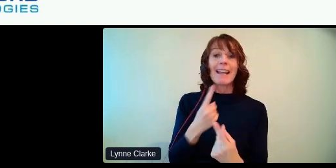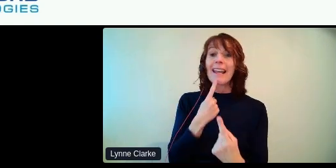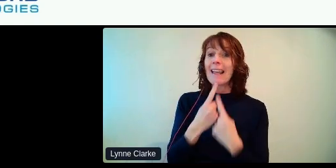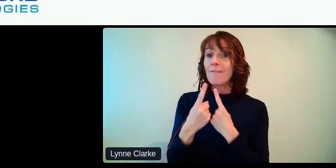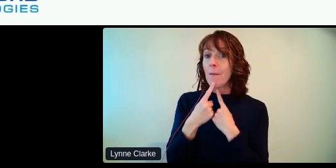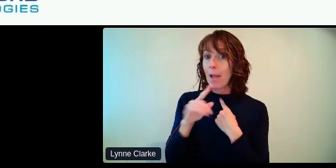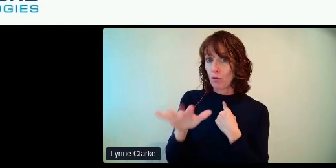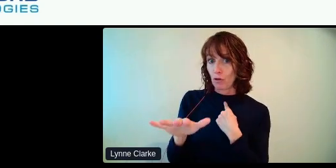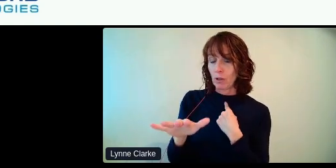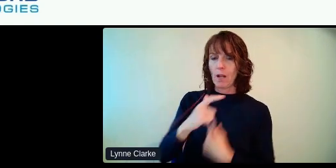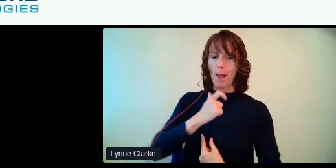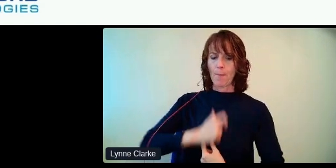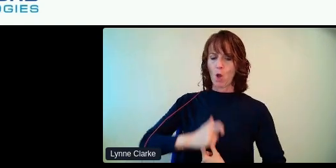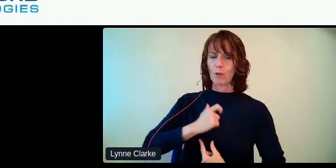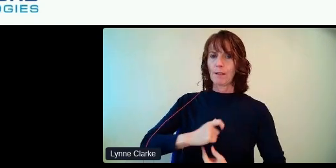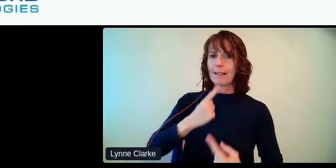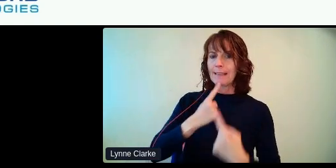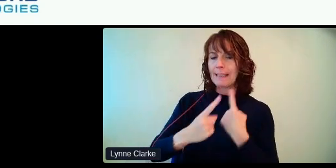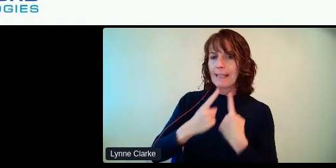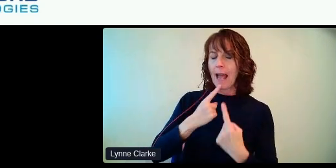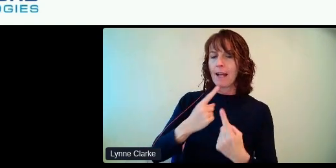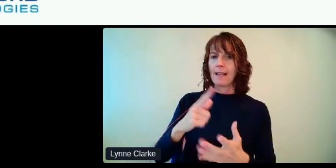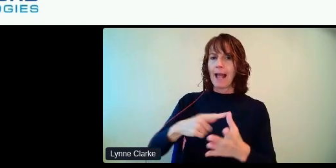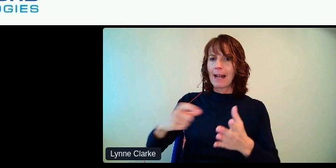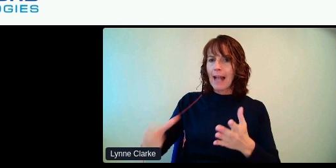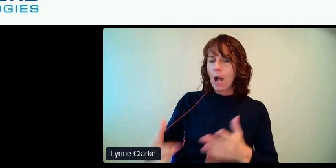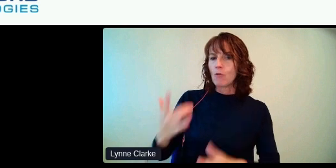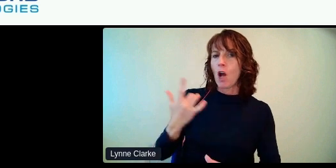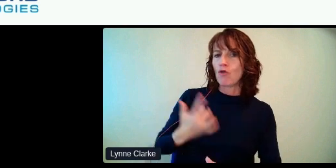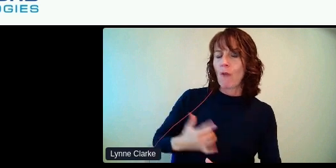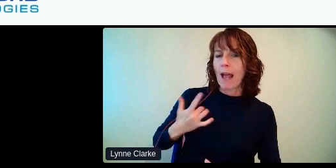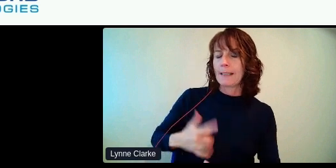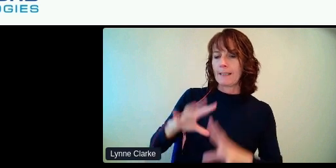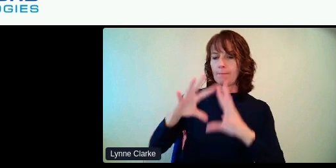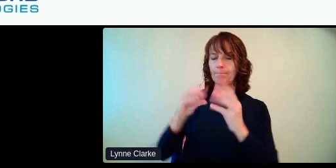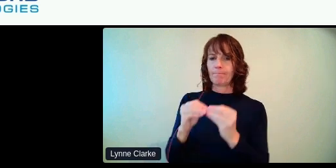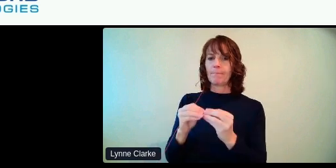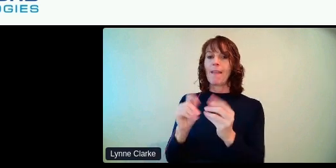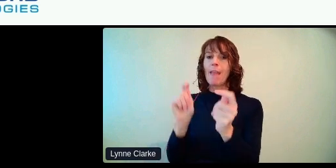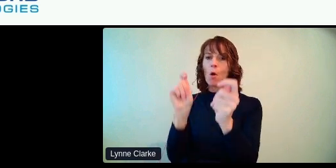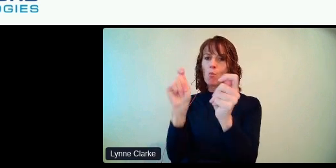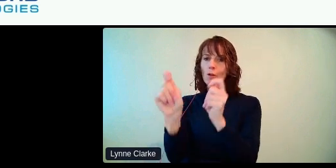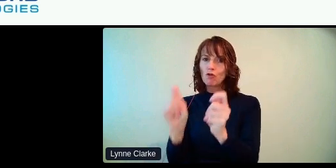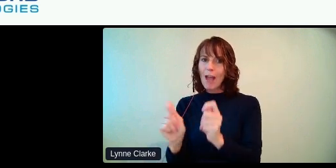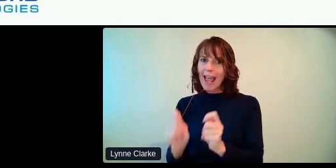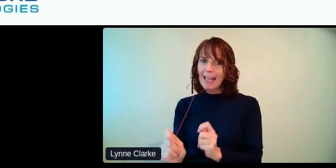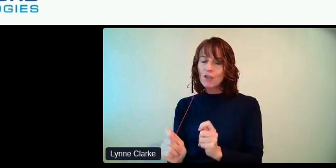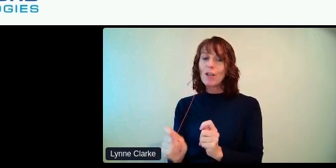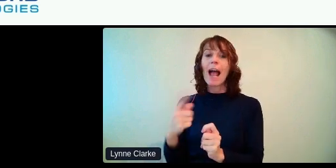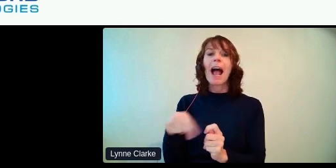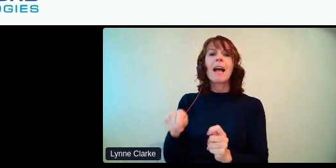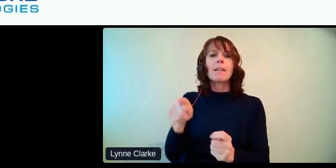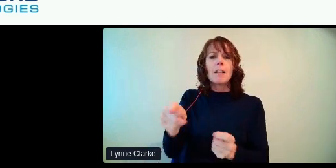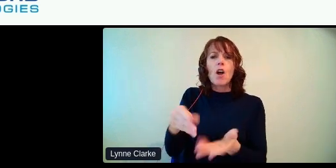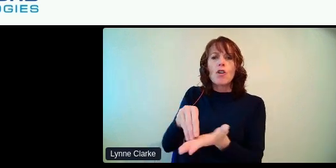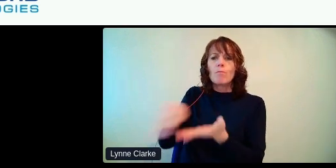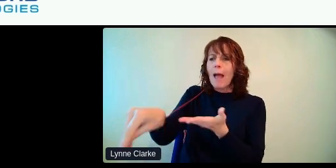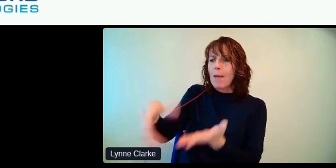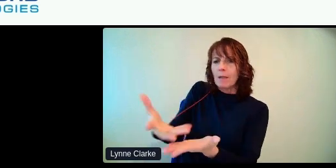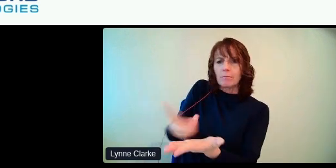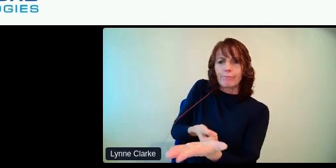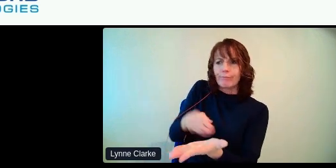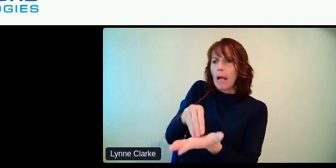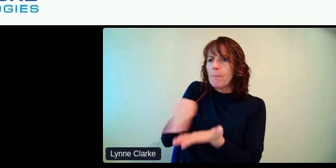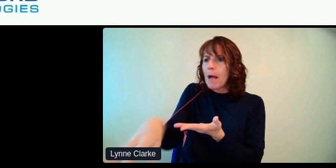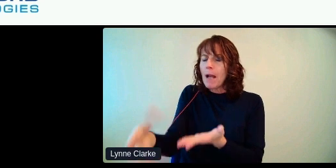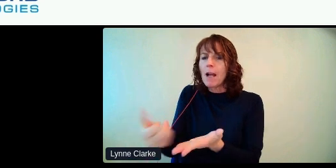regarding personal details, account details, address, that type of thing will change, and so will transactions, depending on the